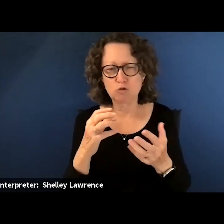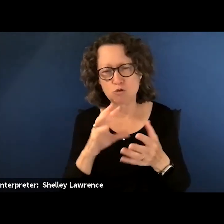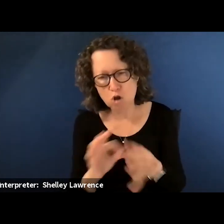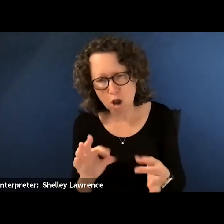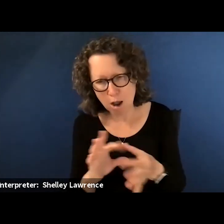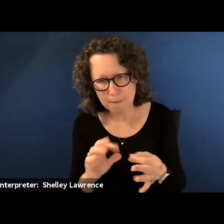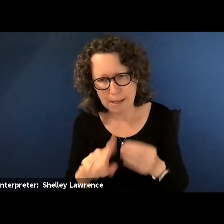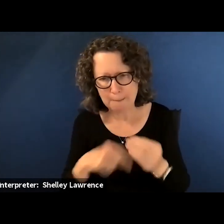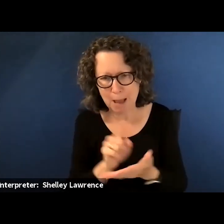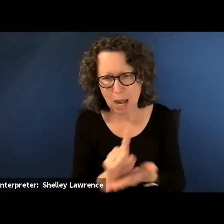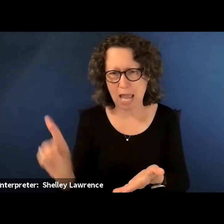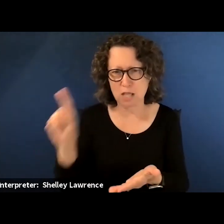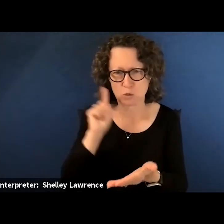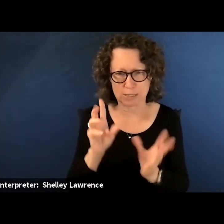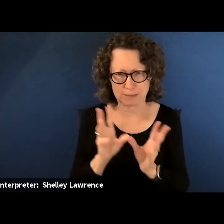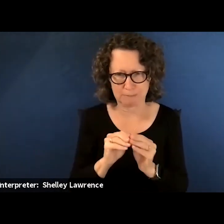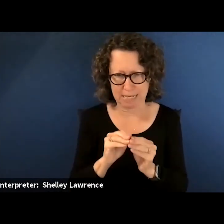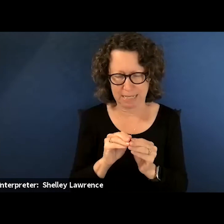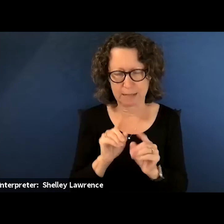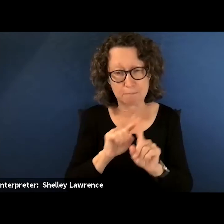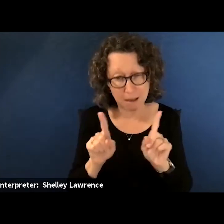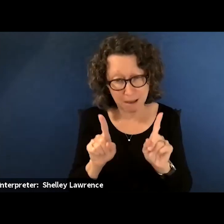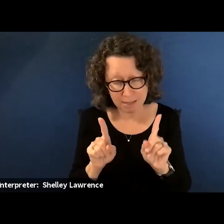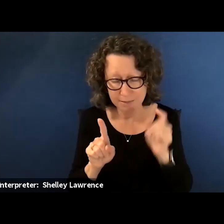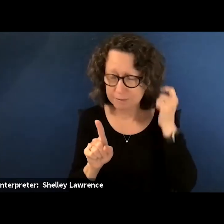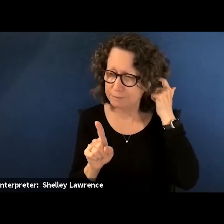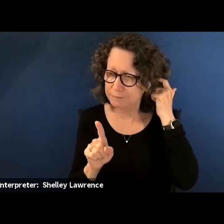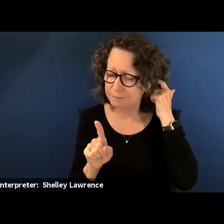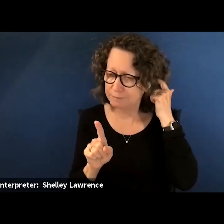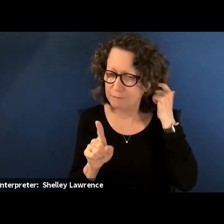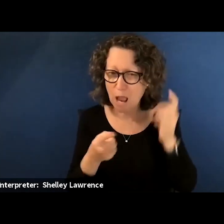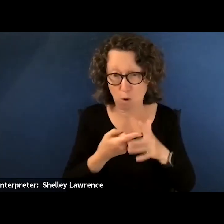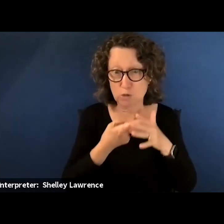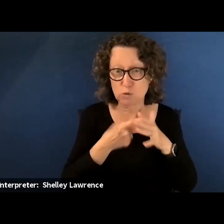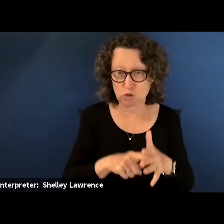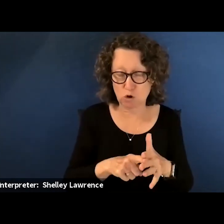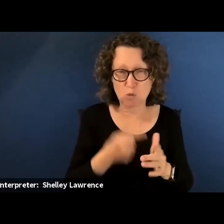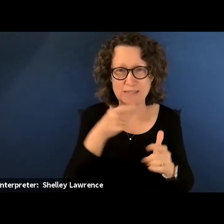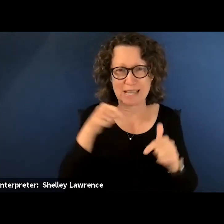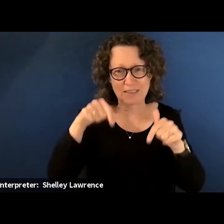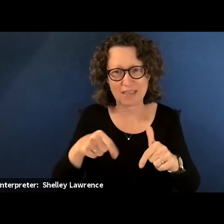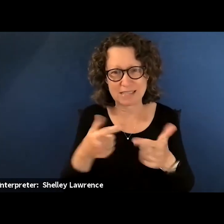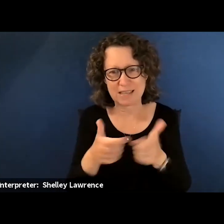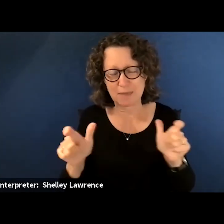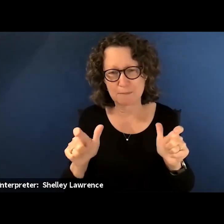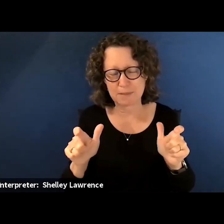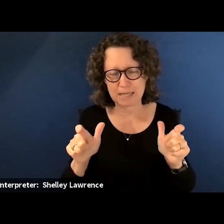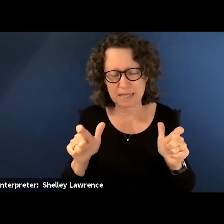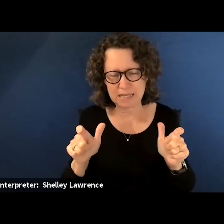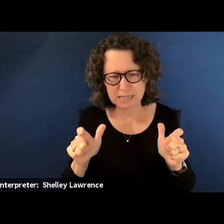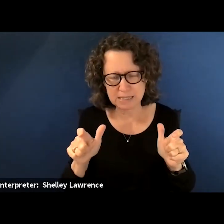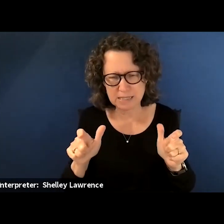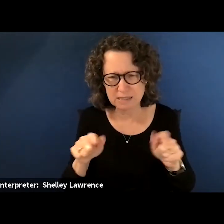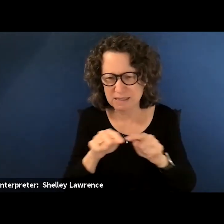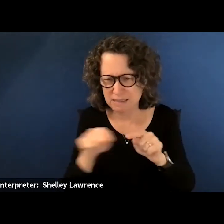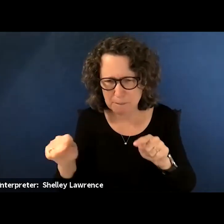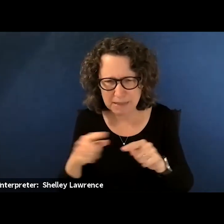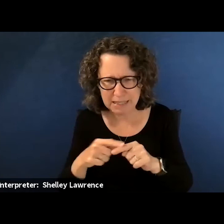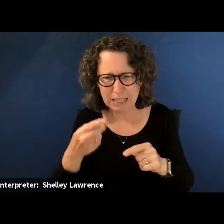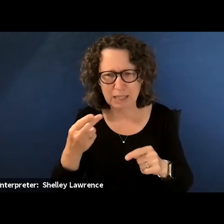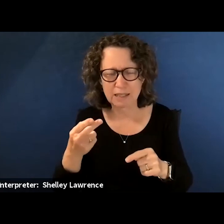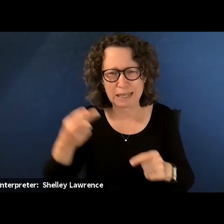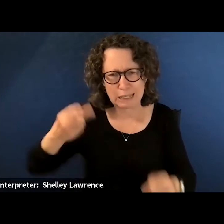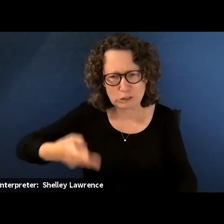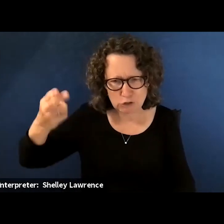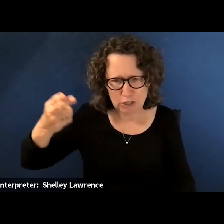on last week's meeting, but I want to start out with saying this is the biggest power grab in human history.